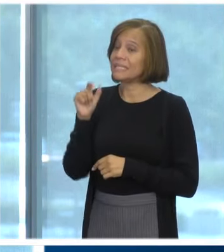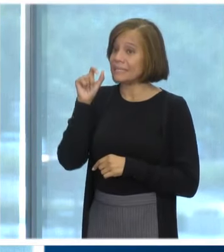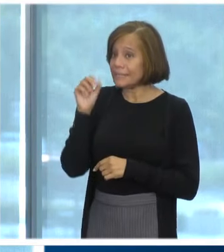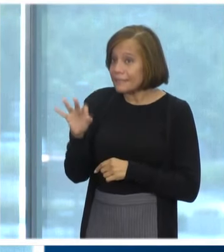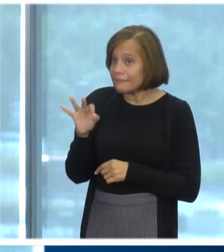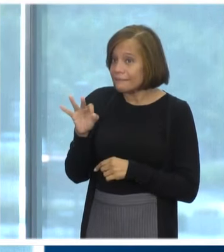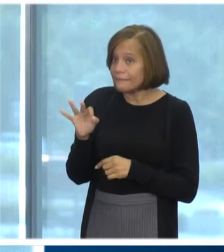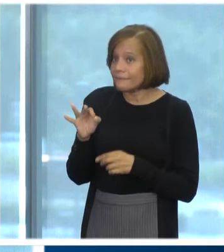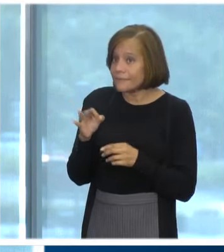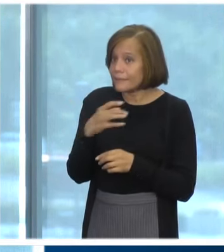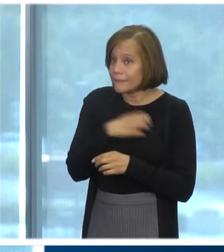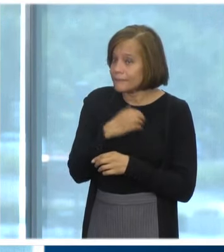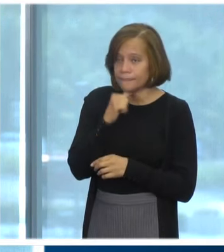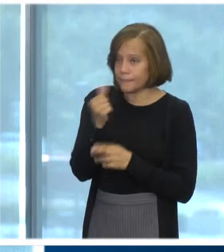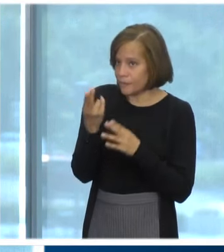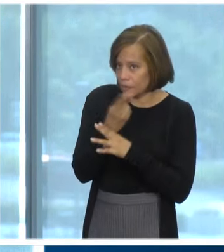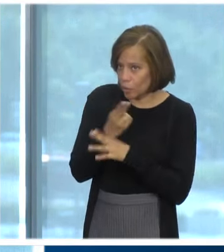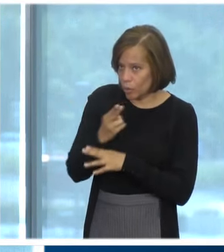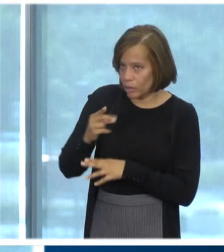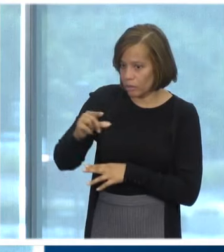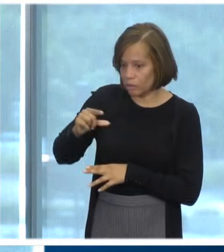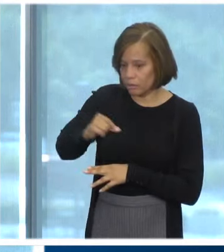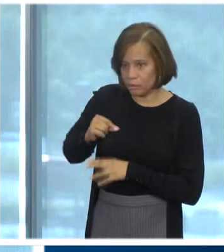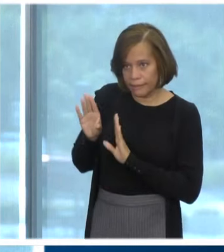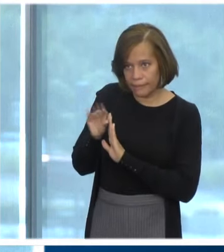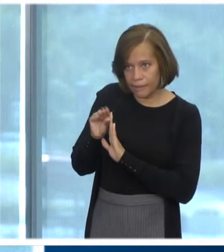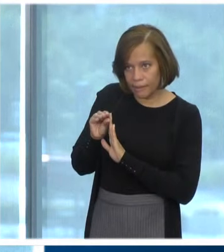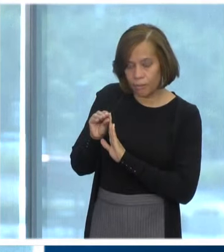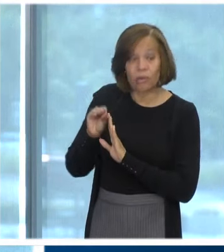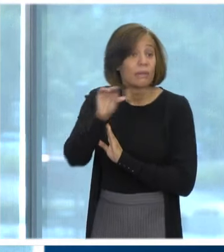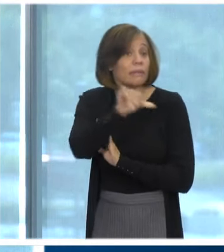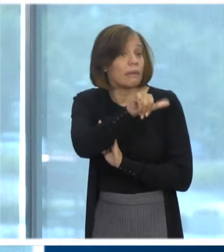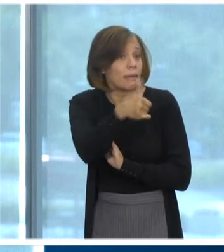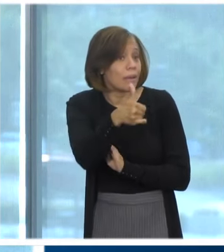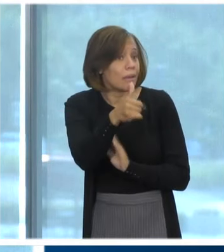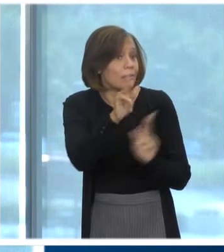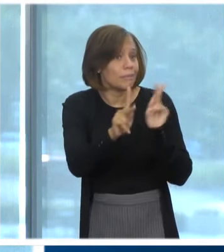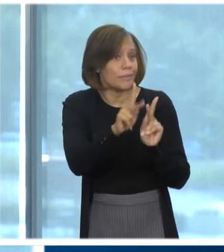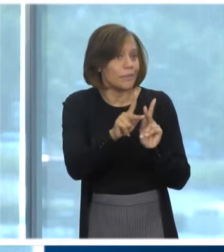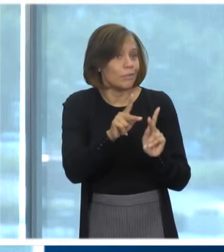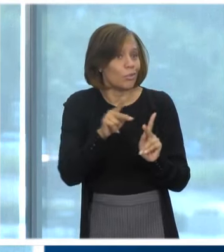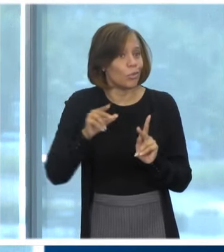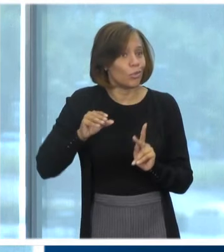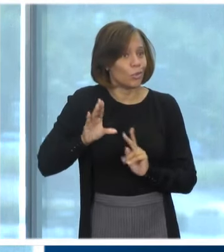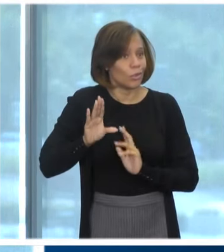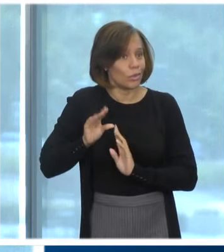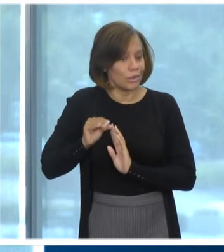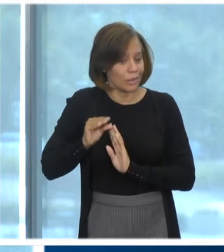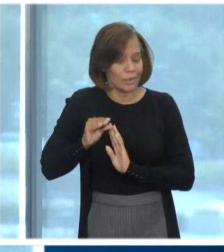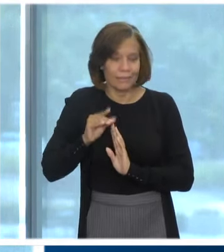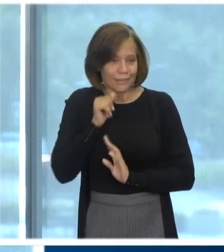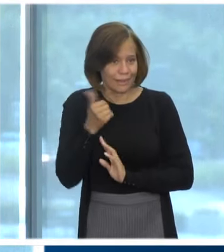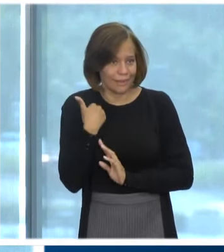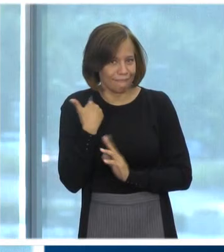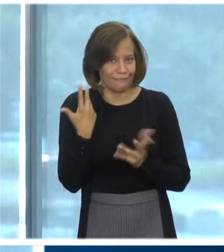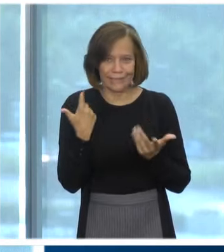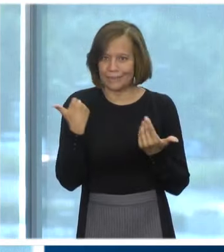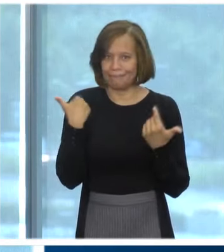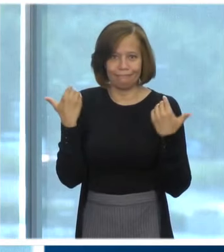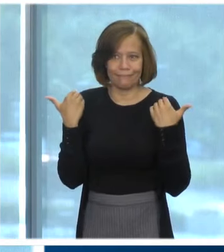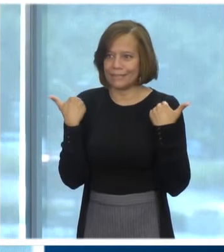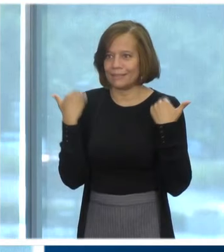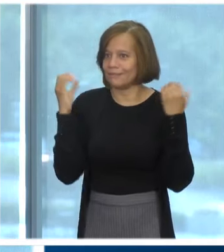wear their body-worn cameras and their fellow officers nearby were also unable to wear their body-worn cameras, that makes it